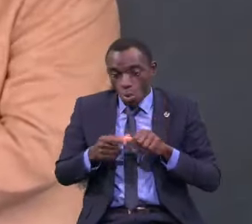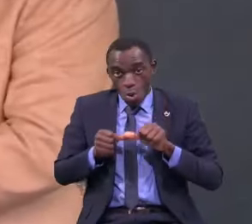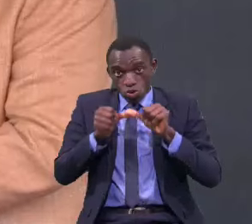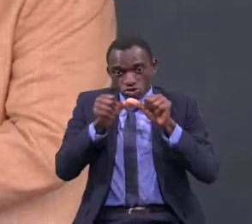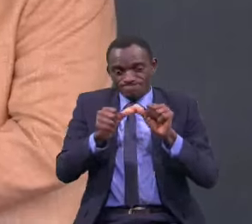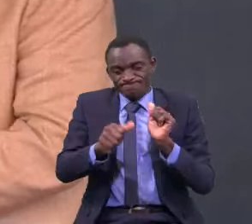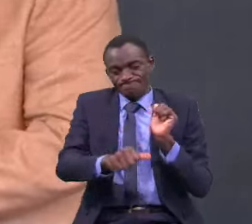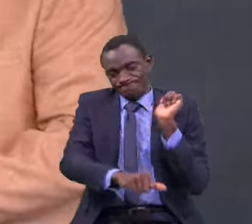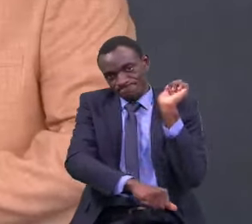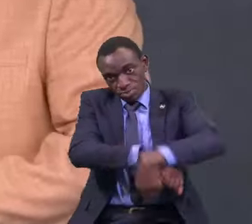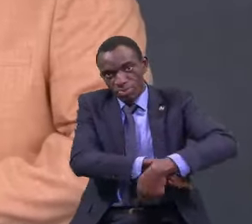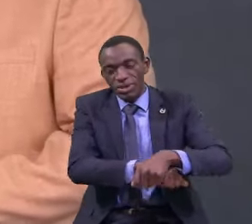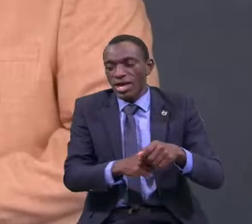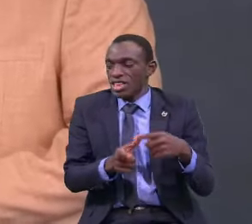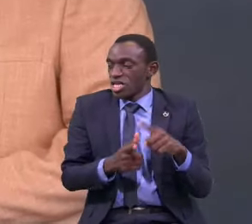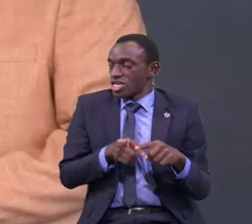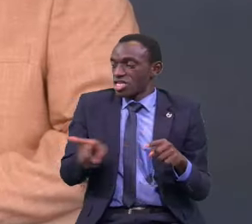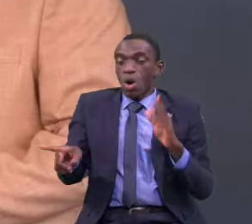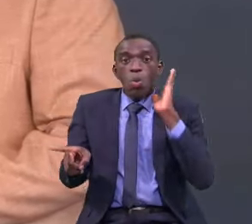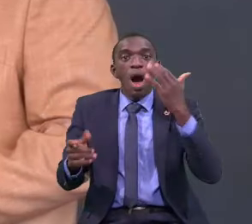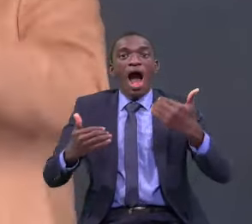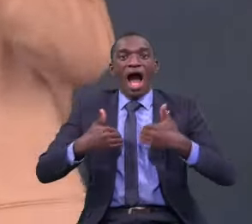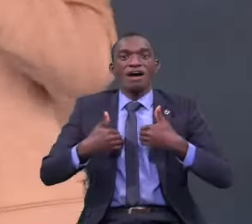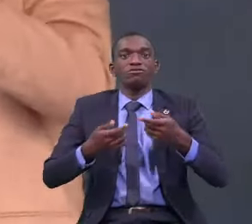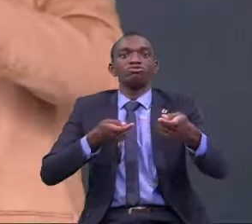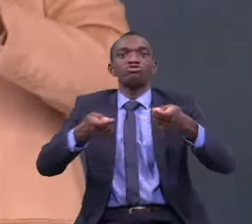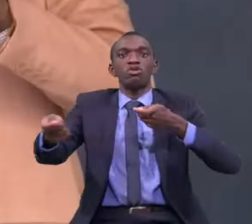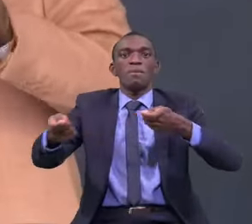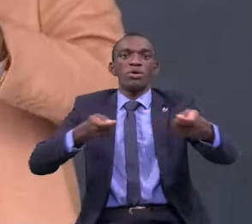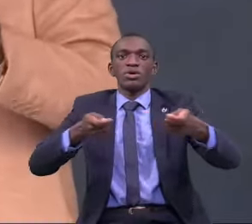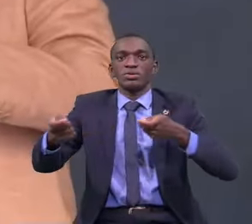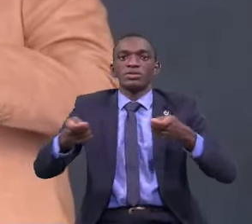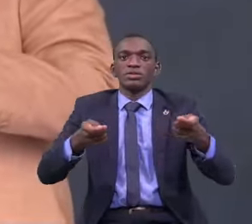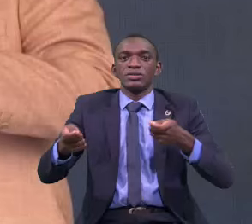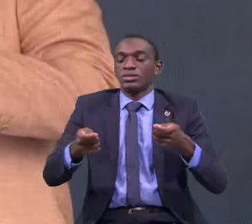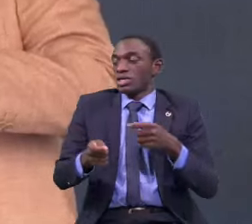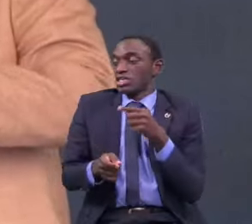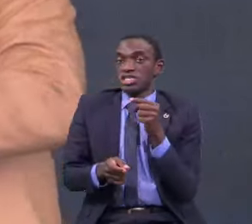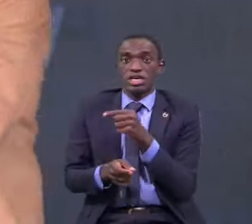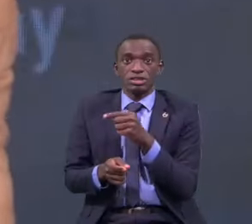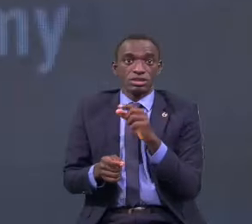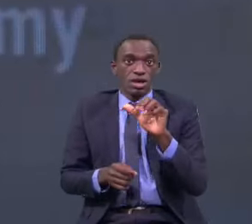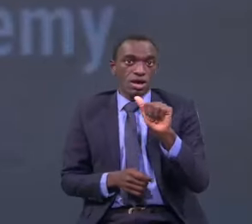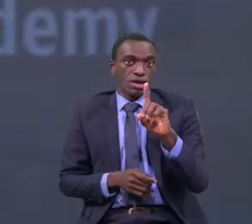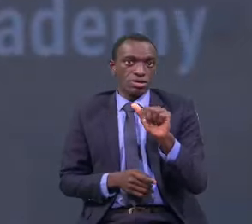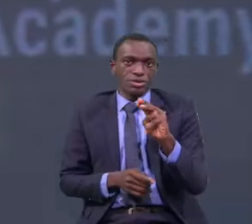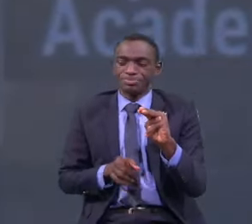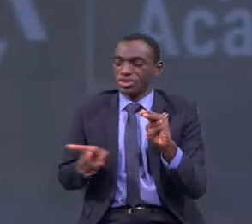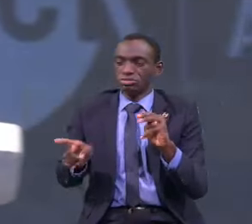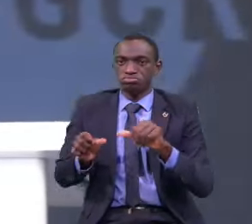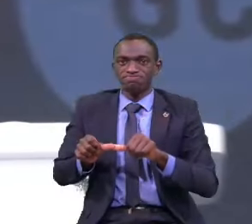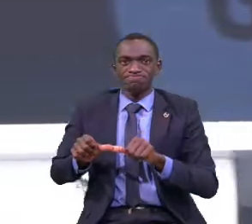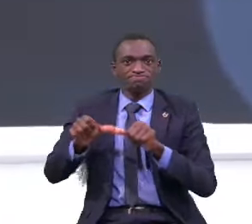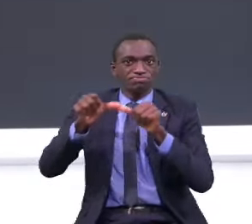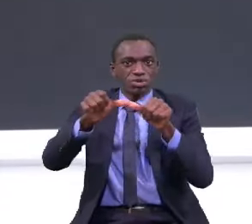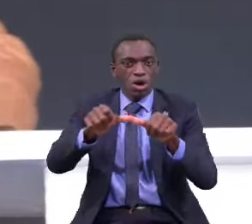He was to have dominion. And it is as he went on and subdued